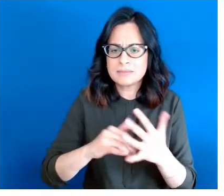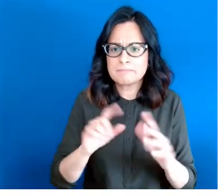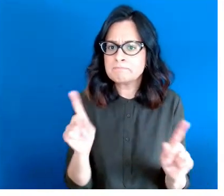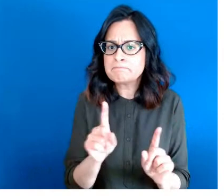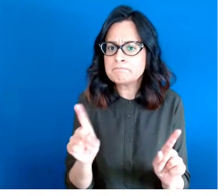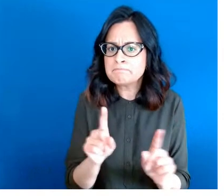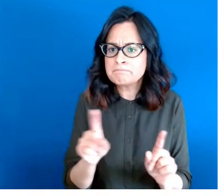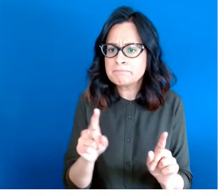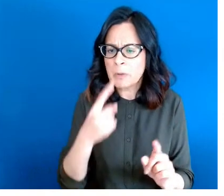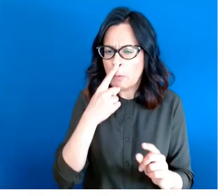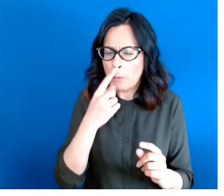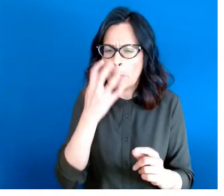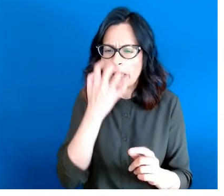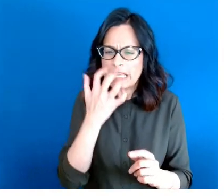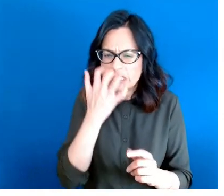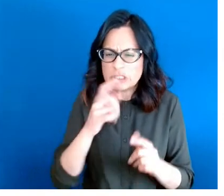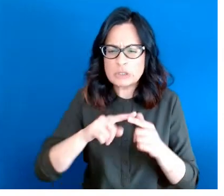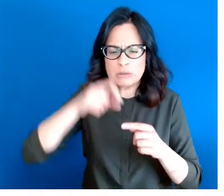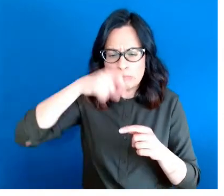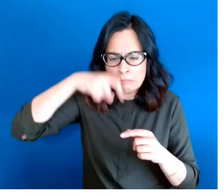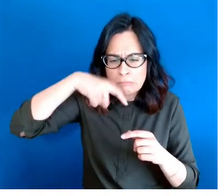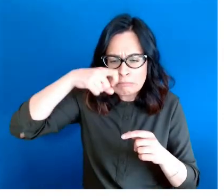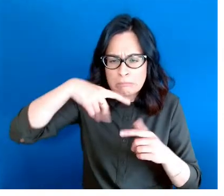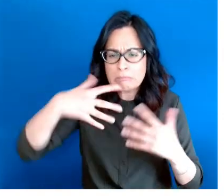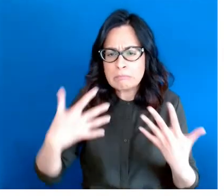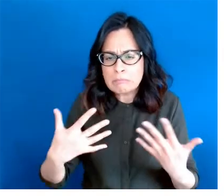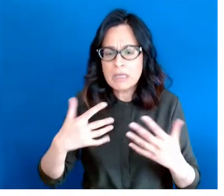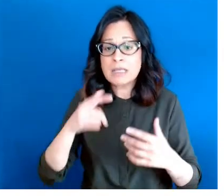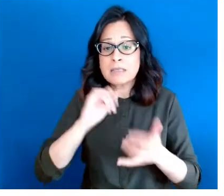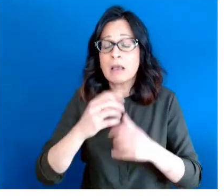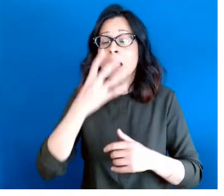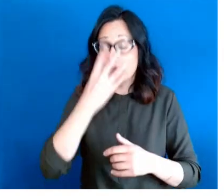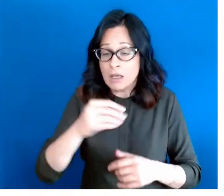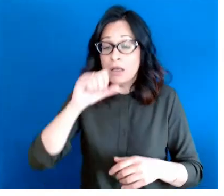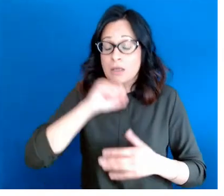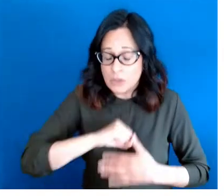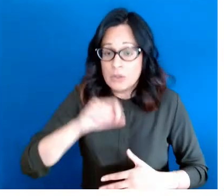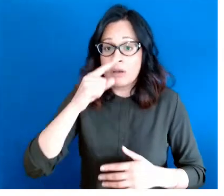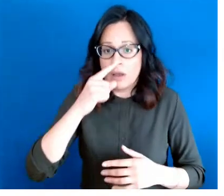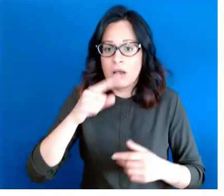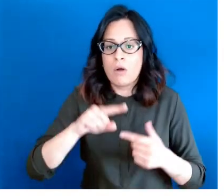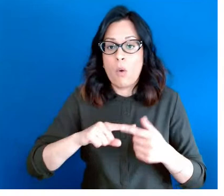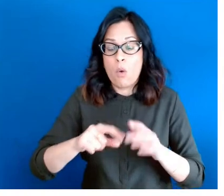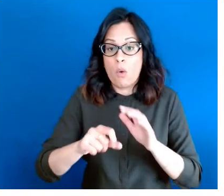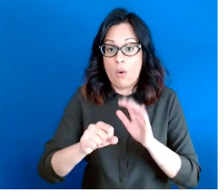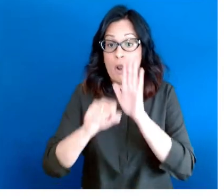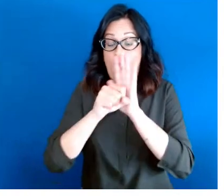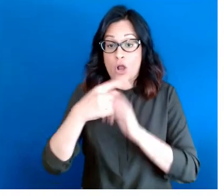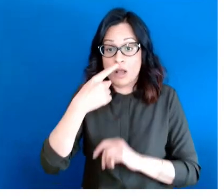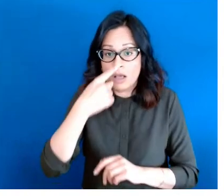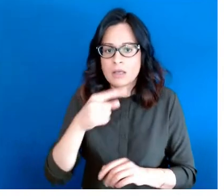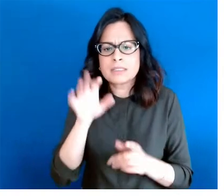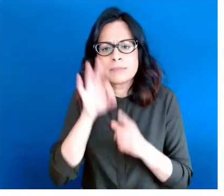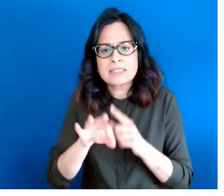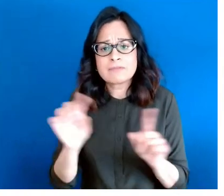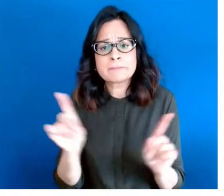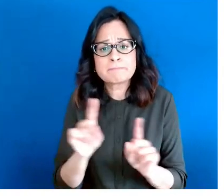itchy nose, a runny nose, bouts of sneezing, a blocked nose, particular